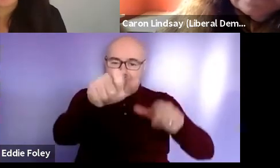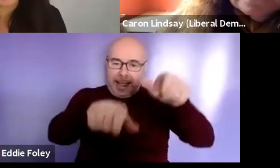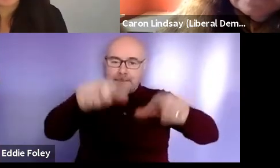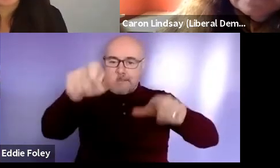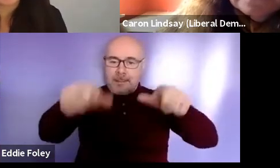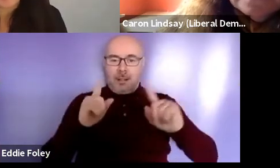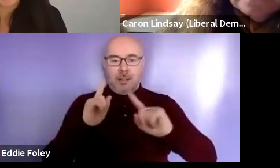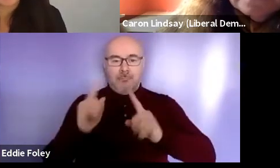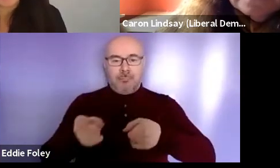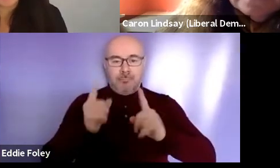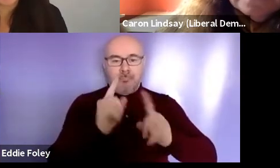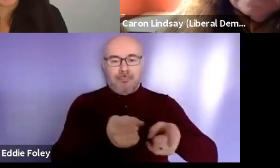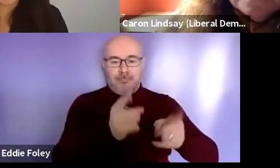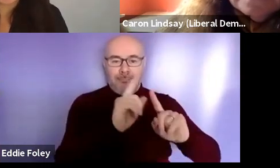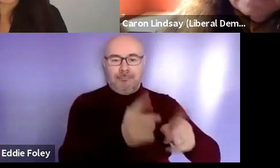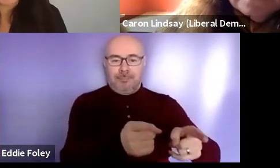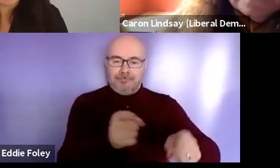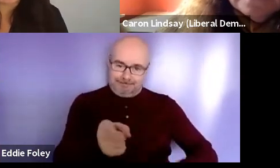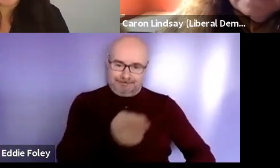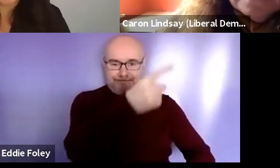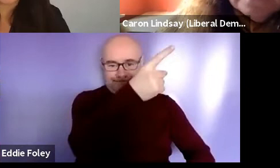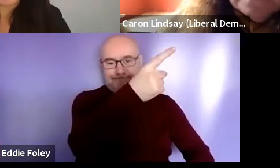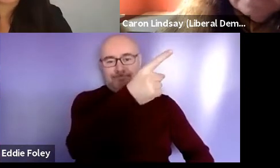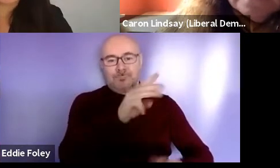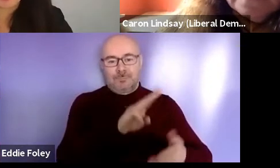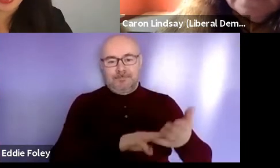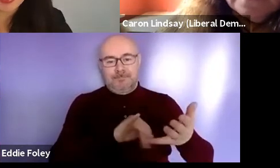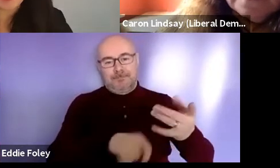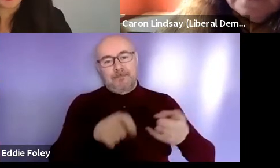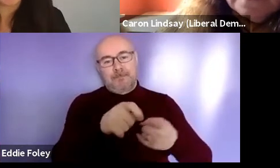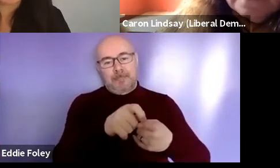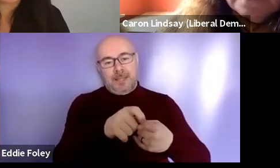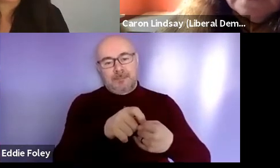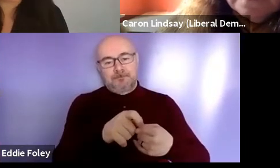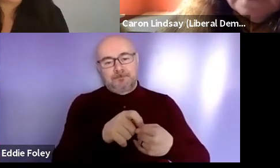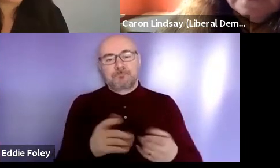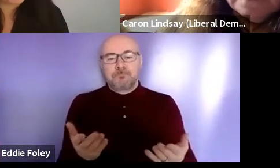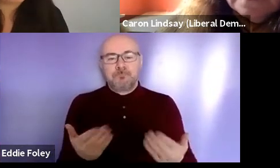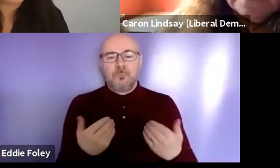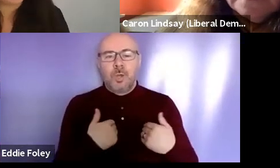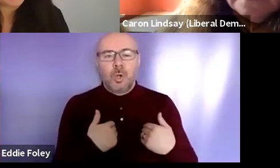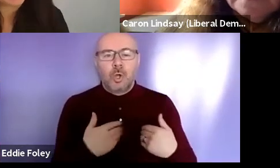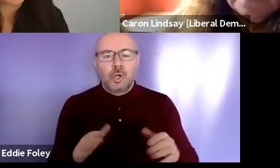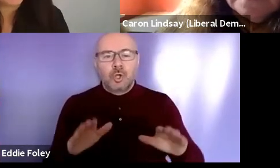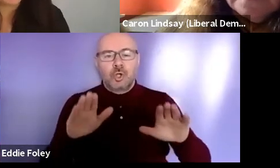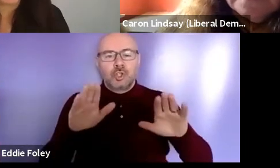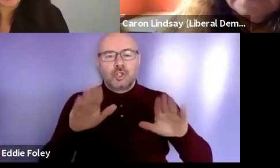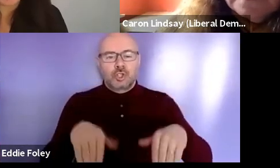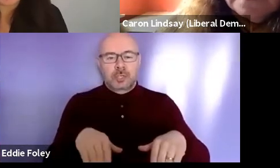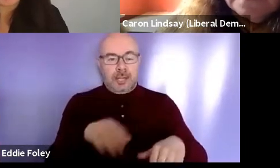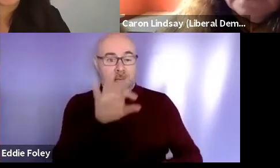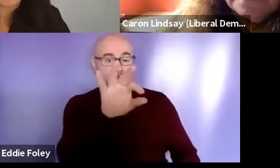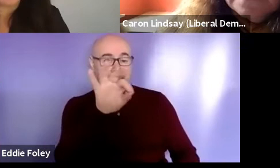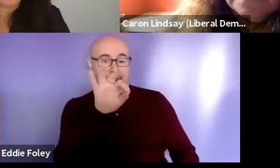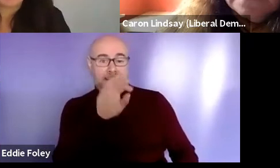to make sure when we do these things that we don't just select disabled candidates and put them into slots that are not really winnable. So that's